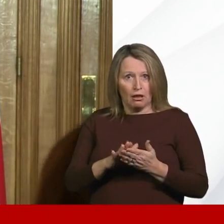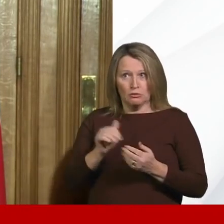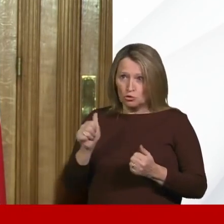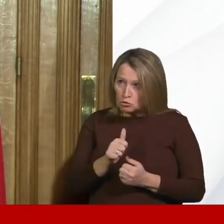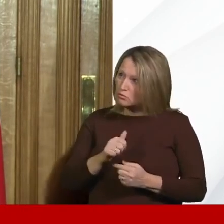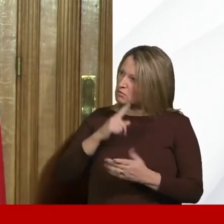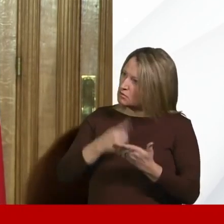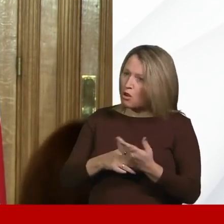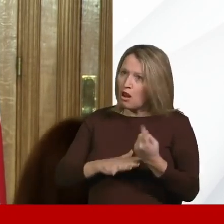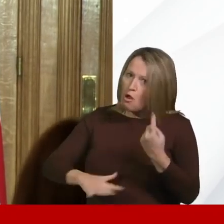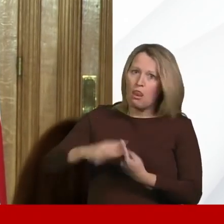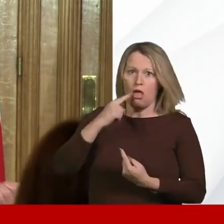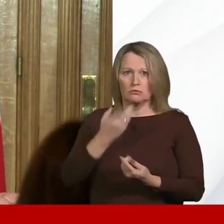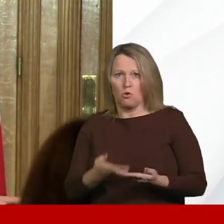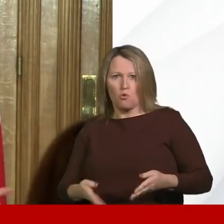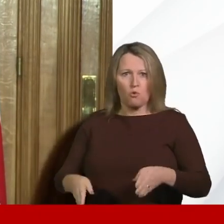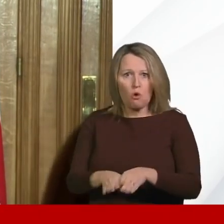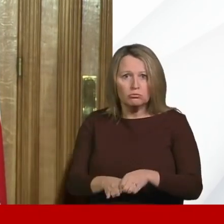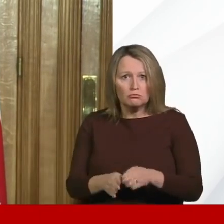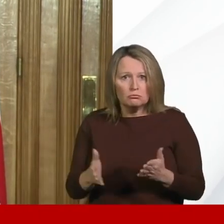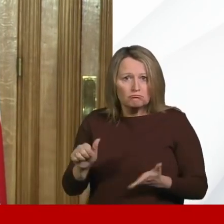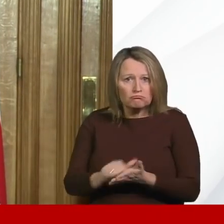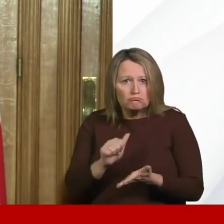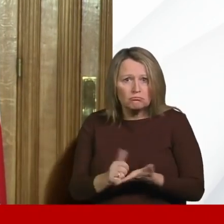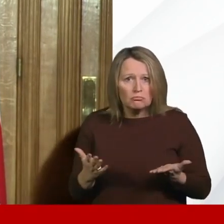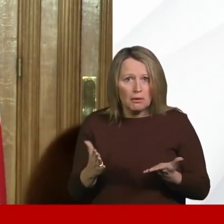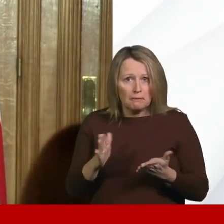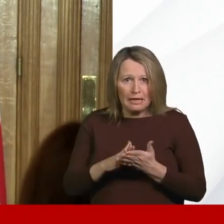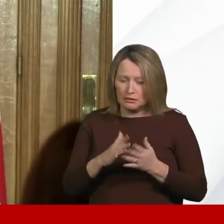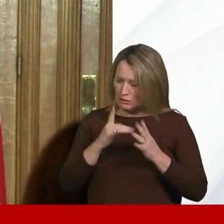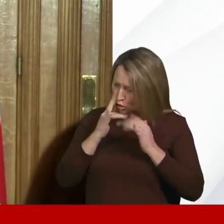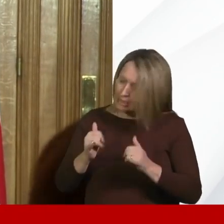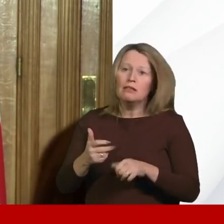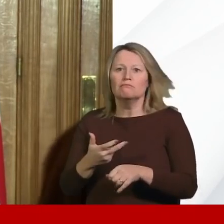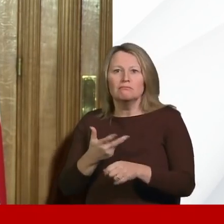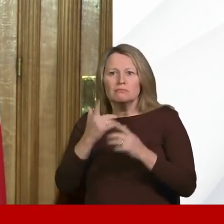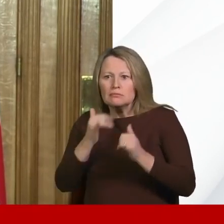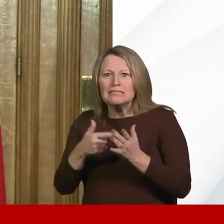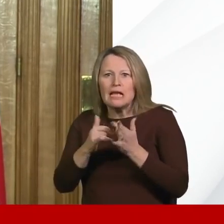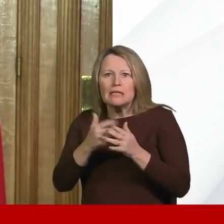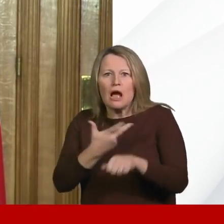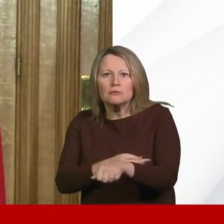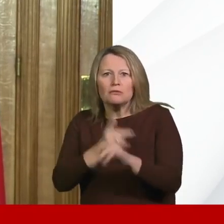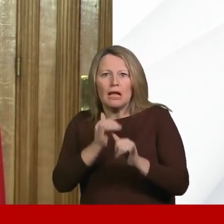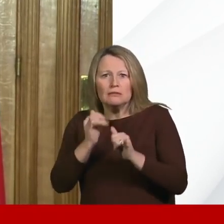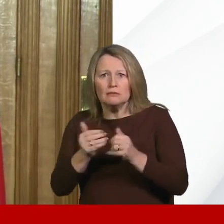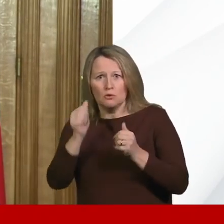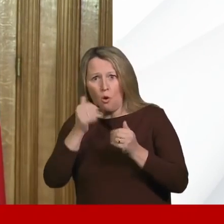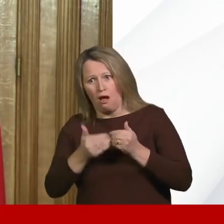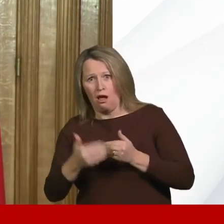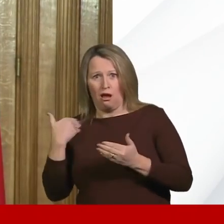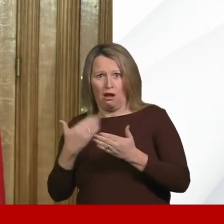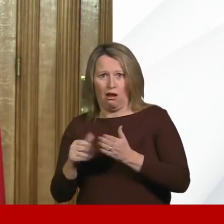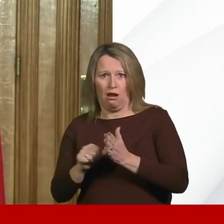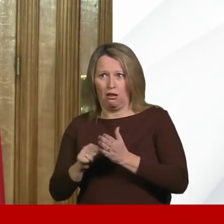have had the virus. When will it be ready, and what sort of impact could it have? Could it be a game changer in helping